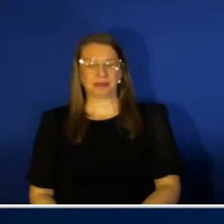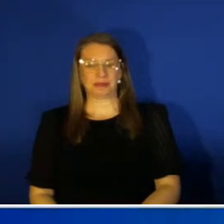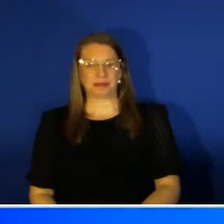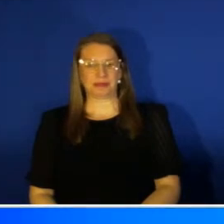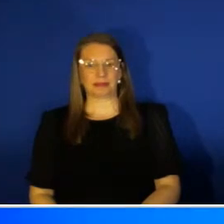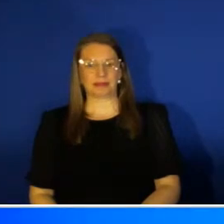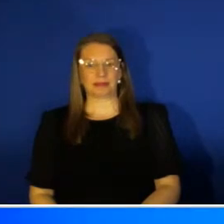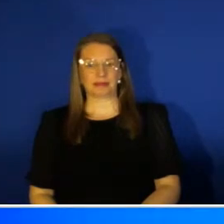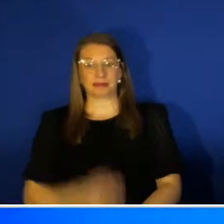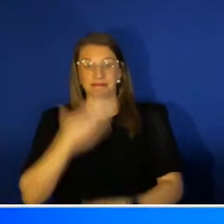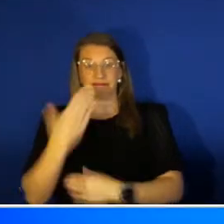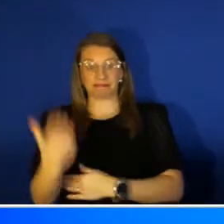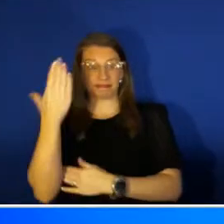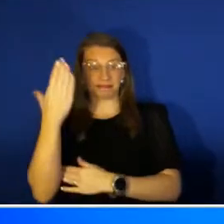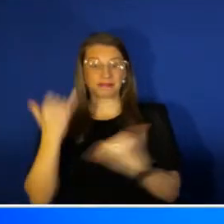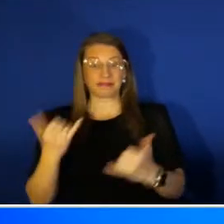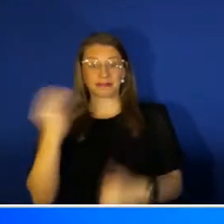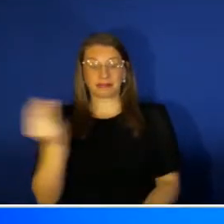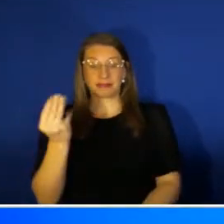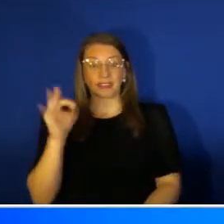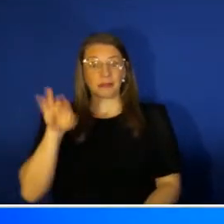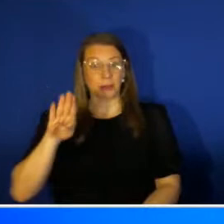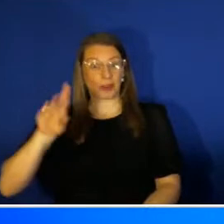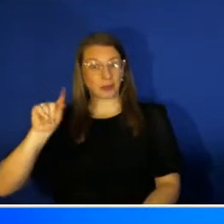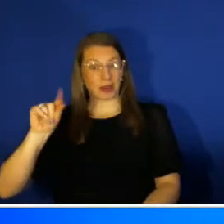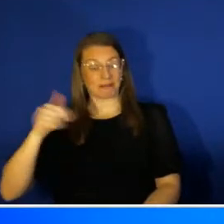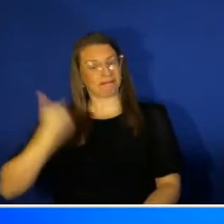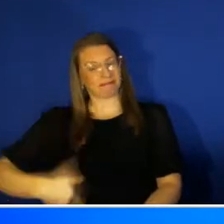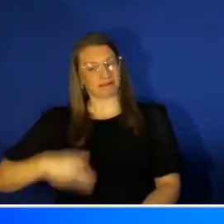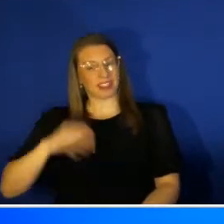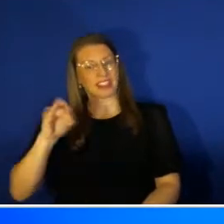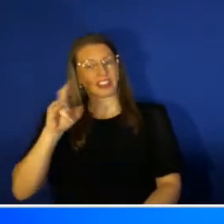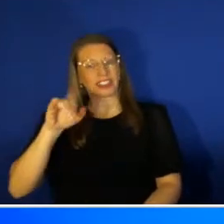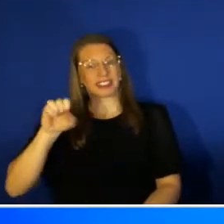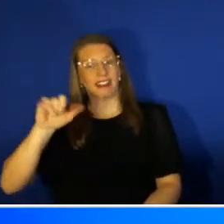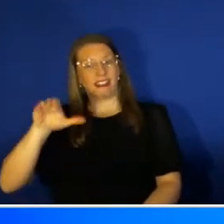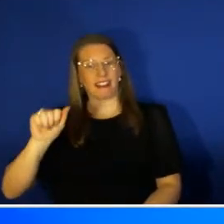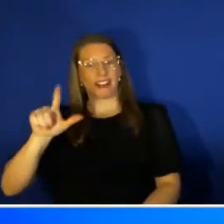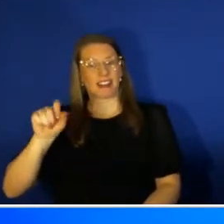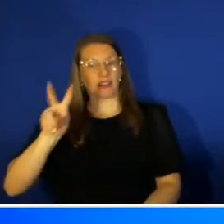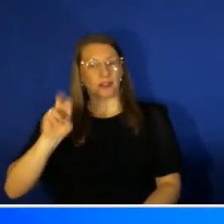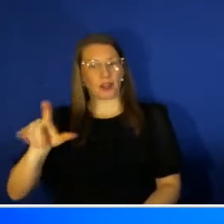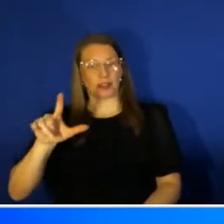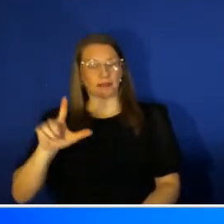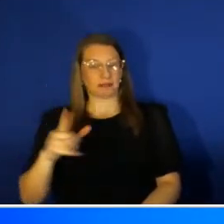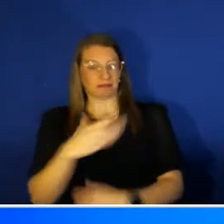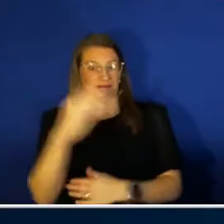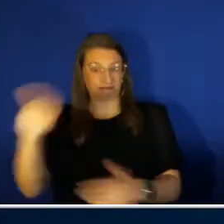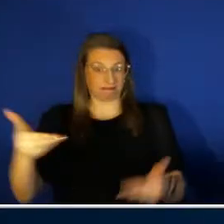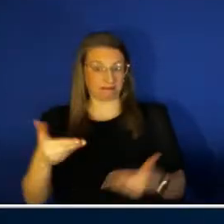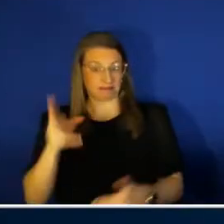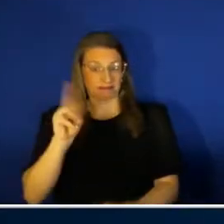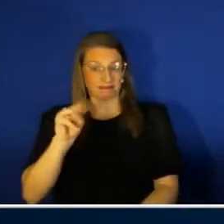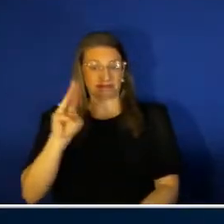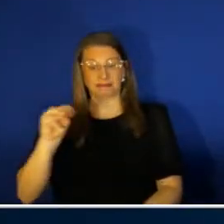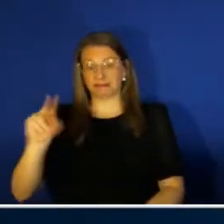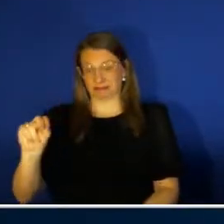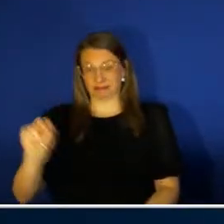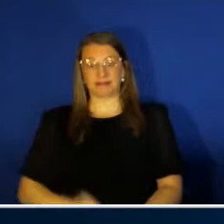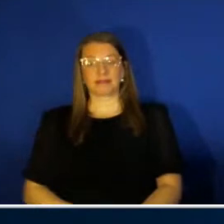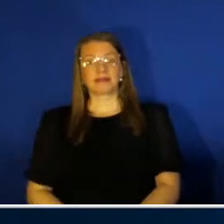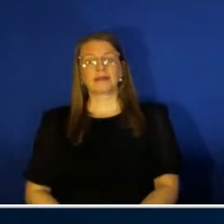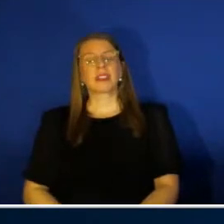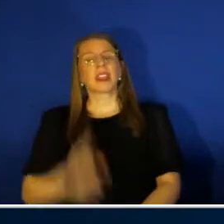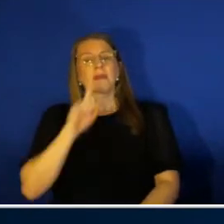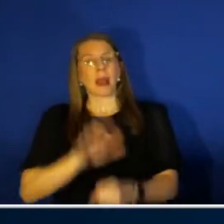And good morning. It is Monday, February 20th. I'm Jessica Lovell. Welcome to the Morning Medical Update. Last week, we promised to bring you the story